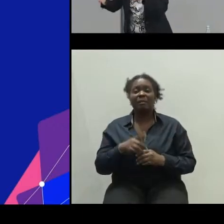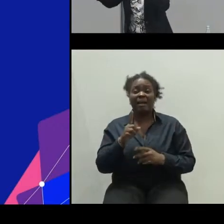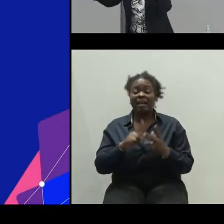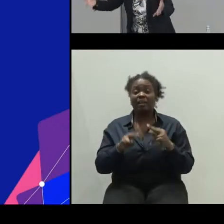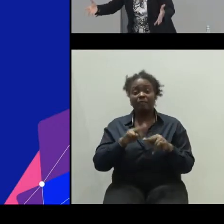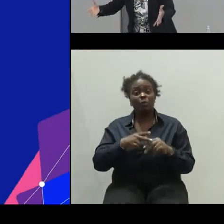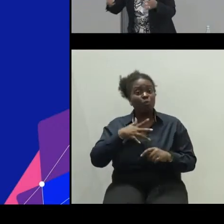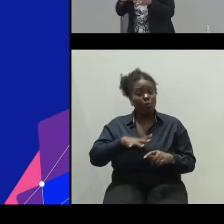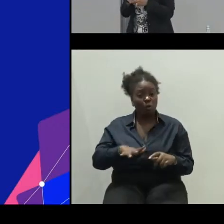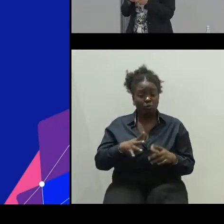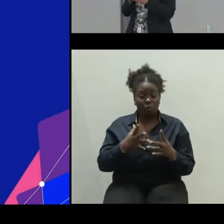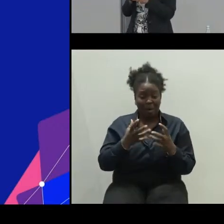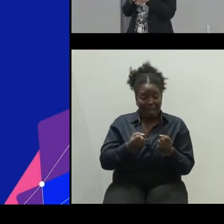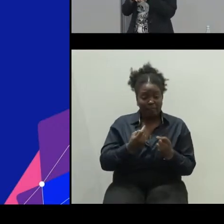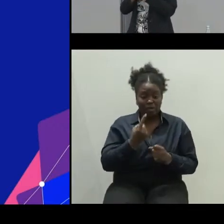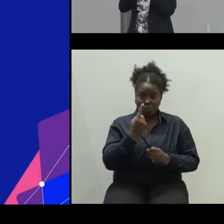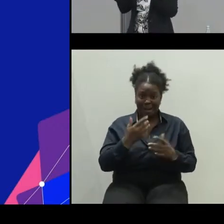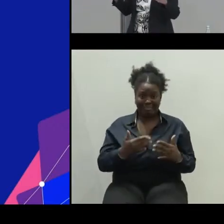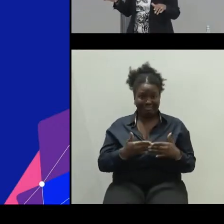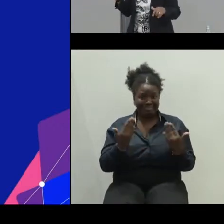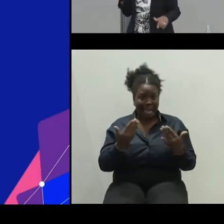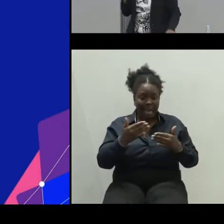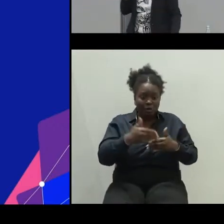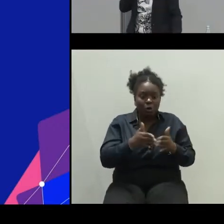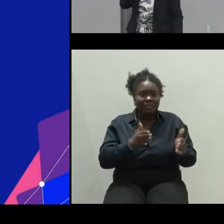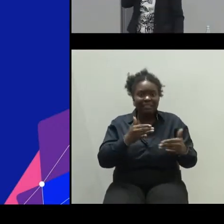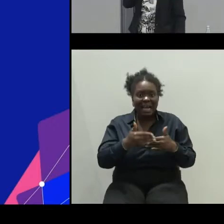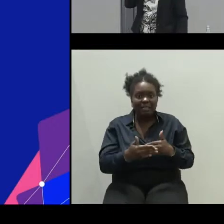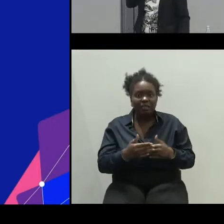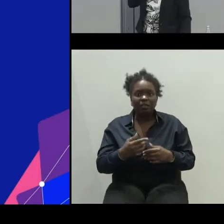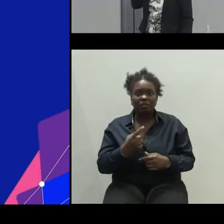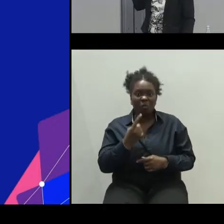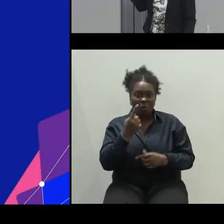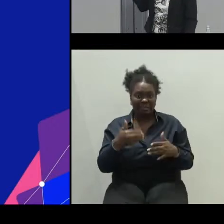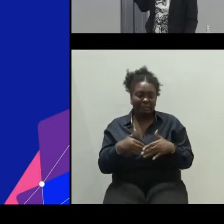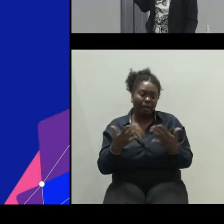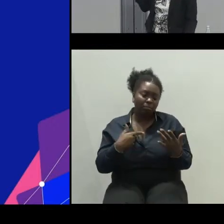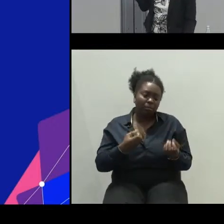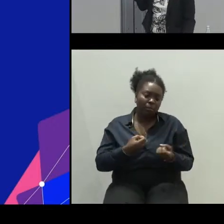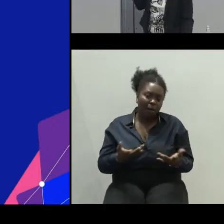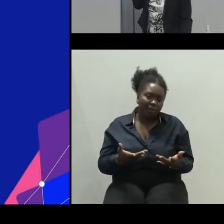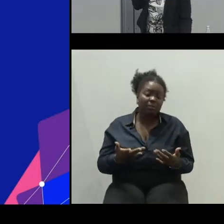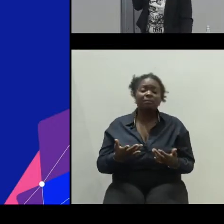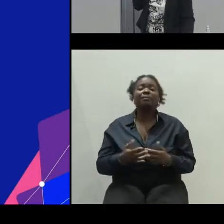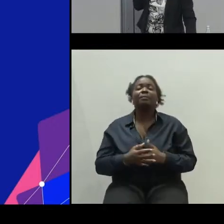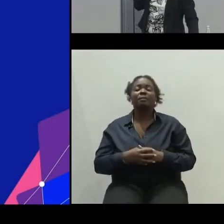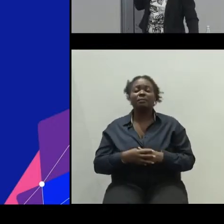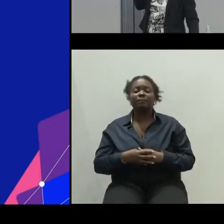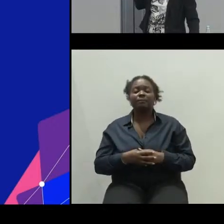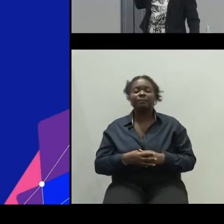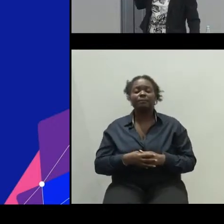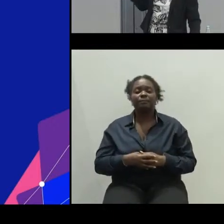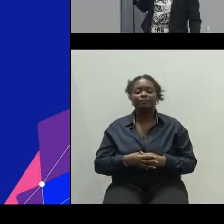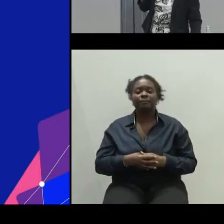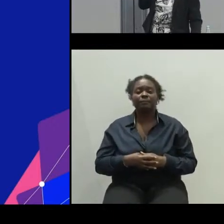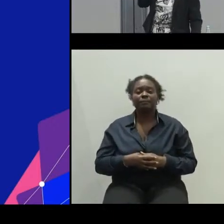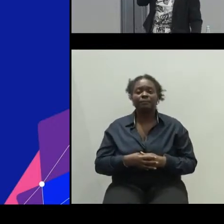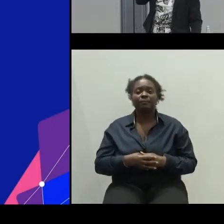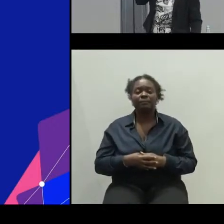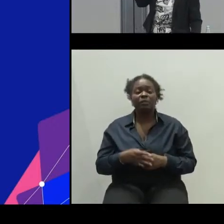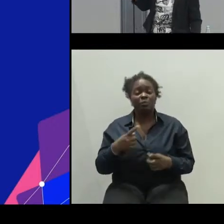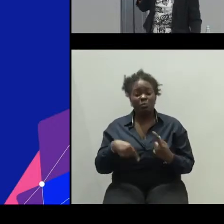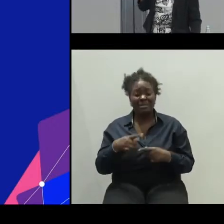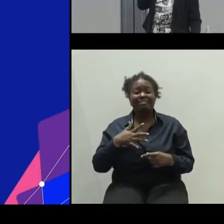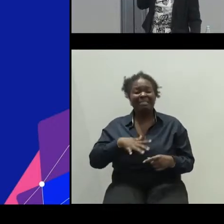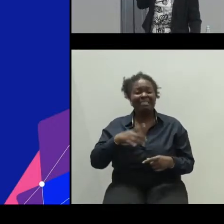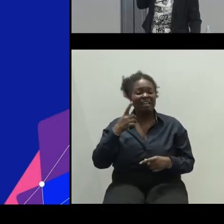day, takeout containers, things like that. Absolutely, there are ways to do it. You still have to worry in some cases about reusability